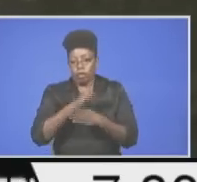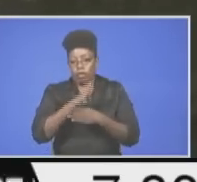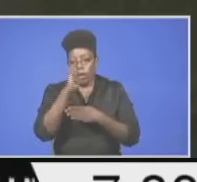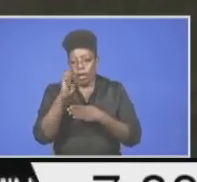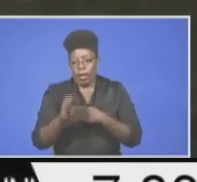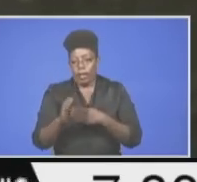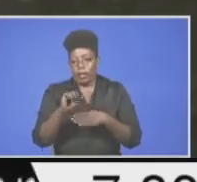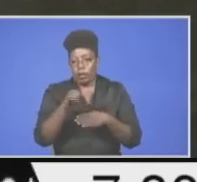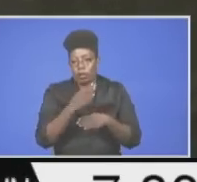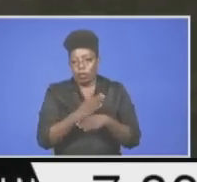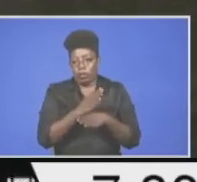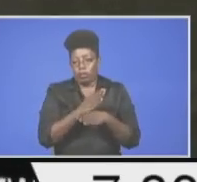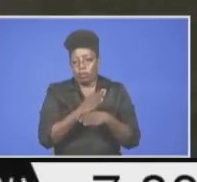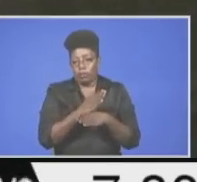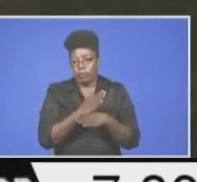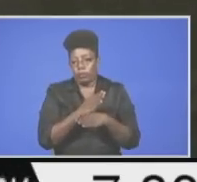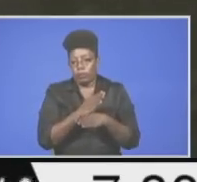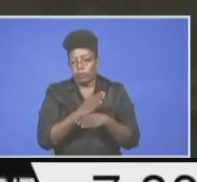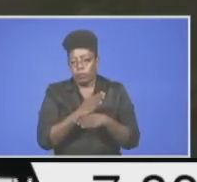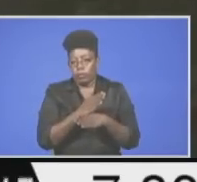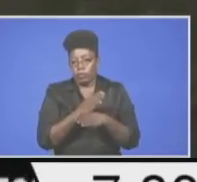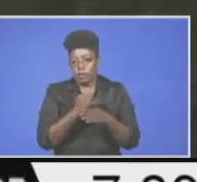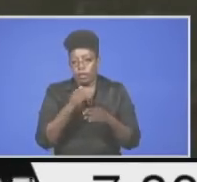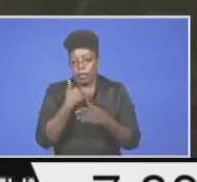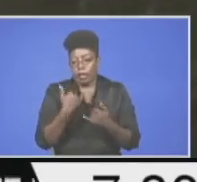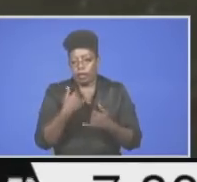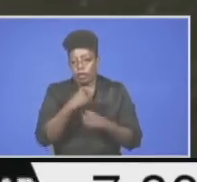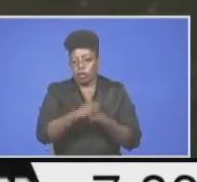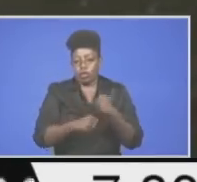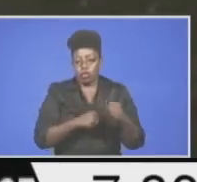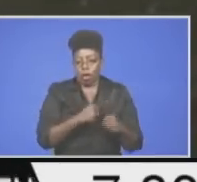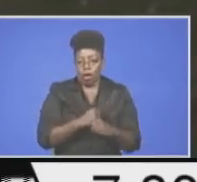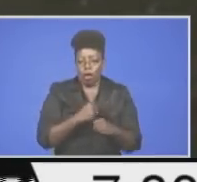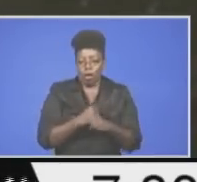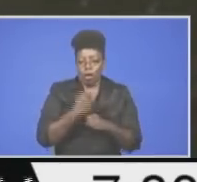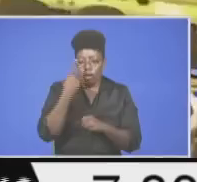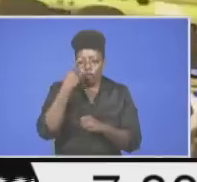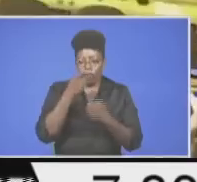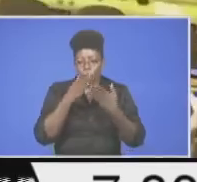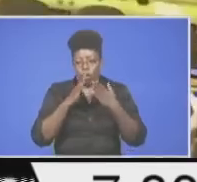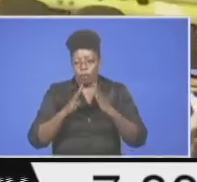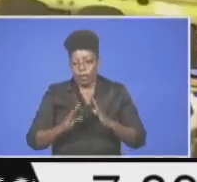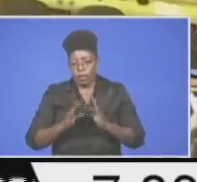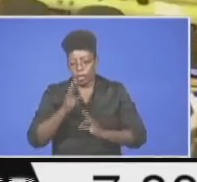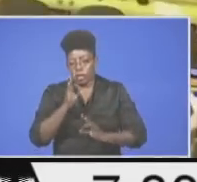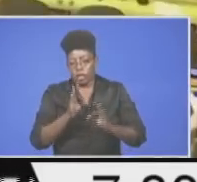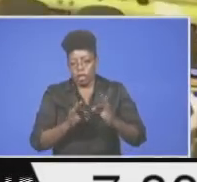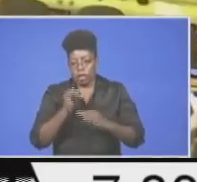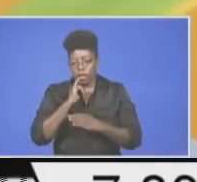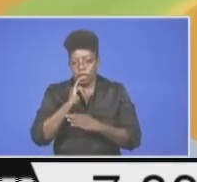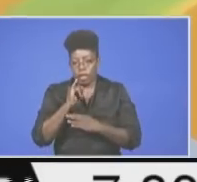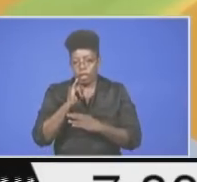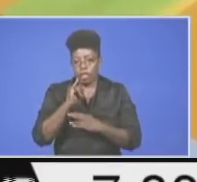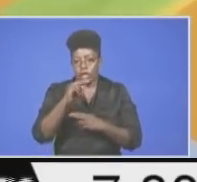of Namibia. The struggle for peace and justice is universal.